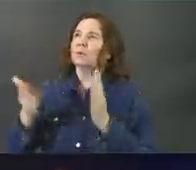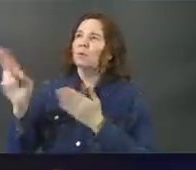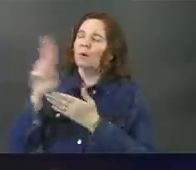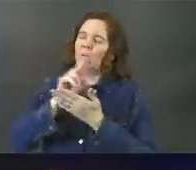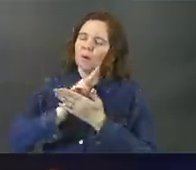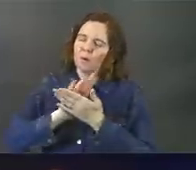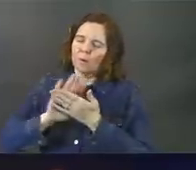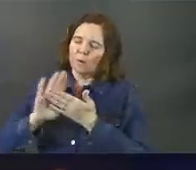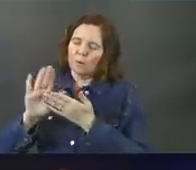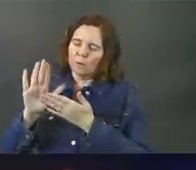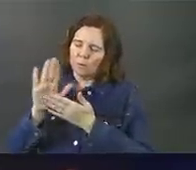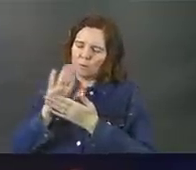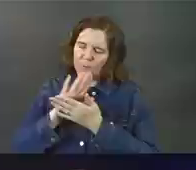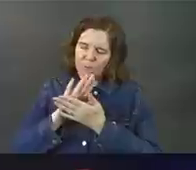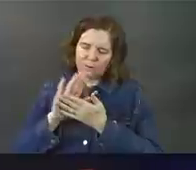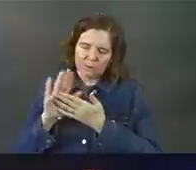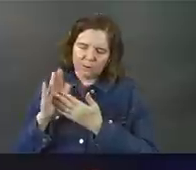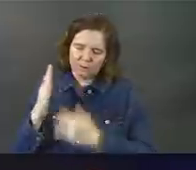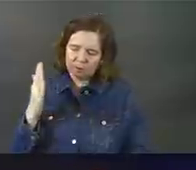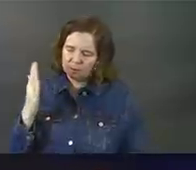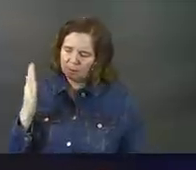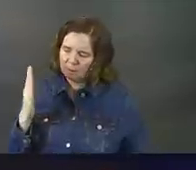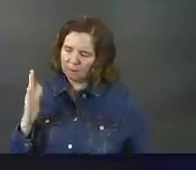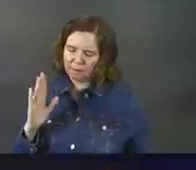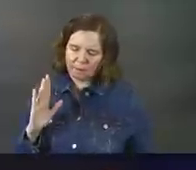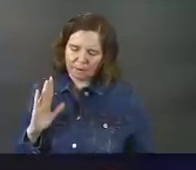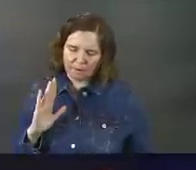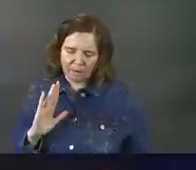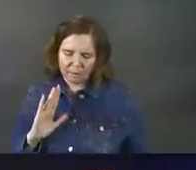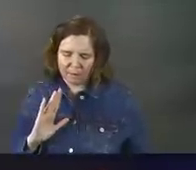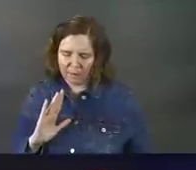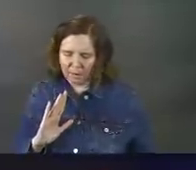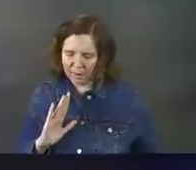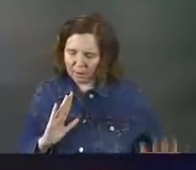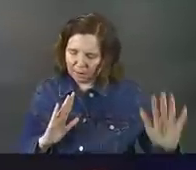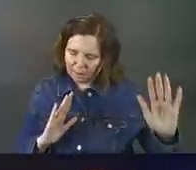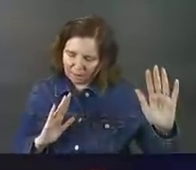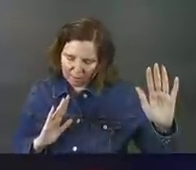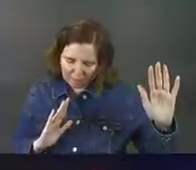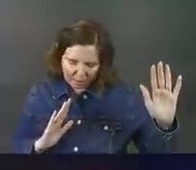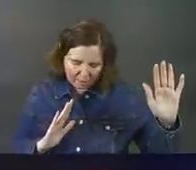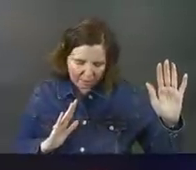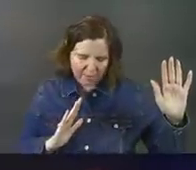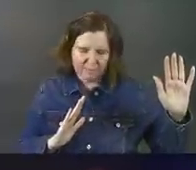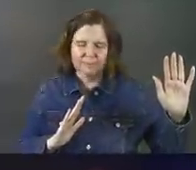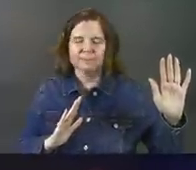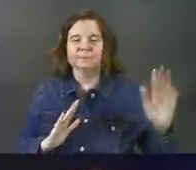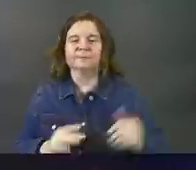For you are holy, God.